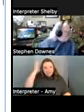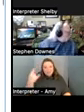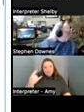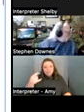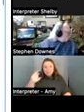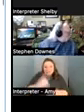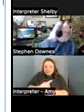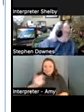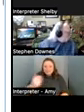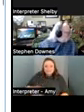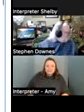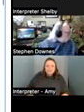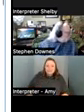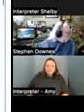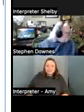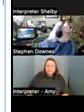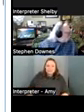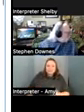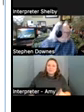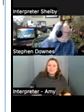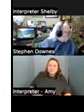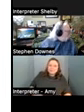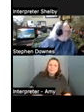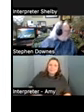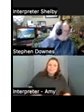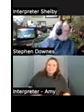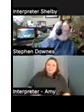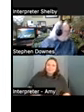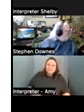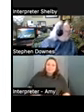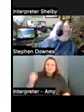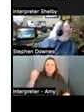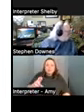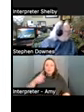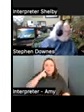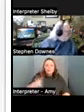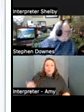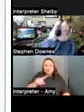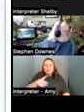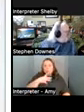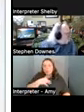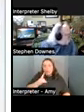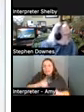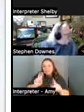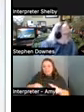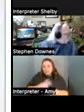dude this is just like actual or for those of you of a different persuasion